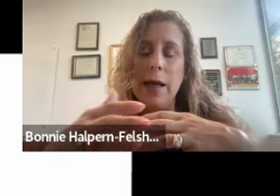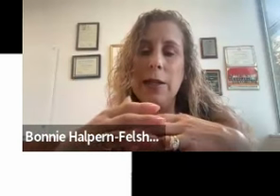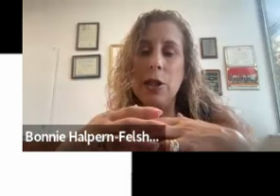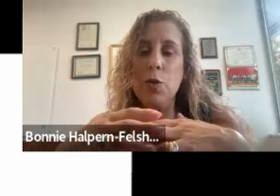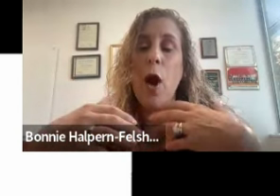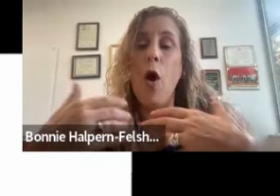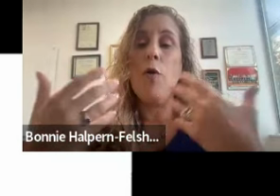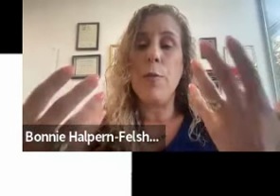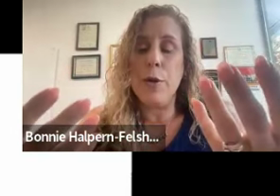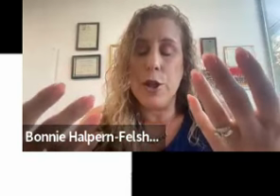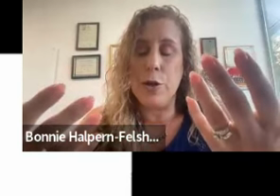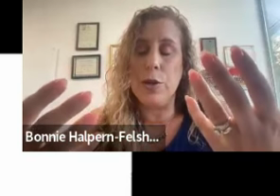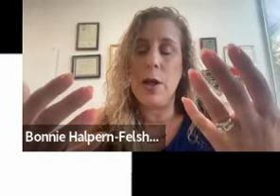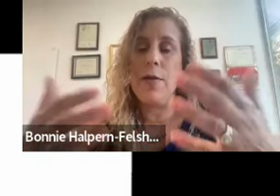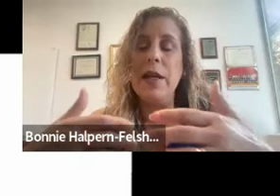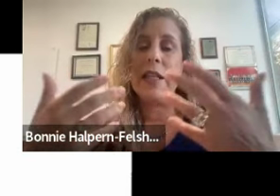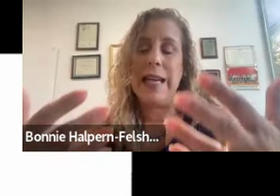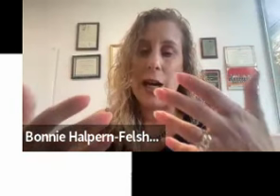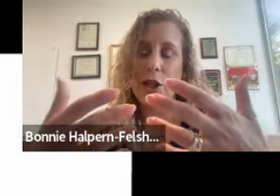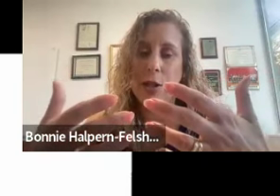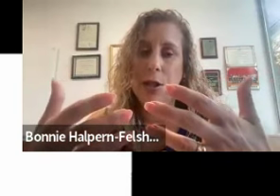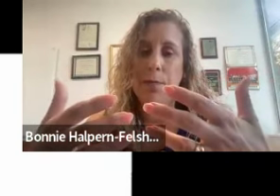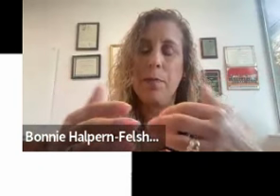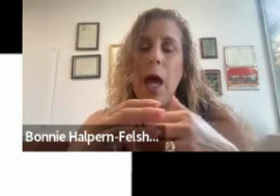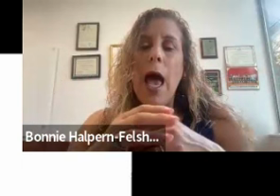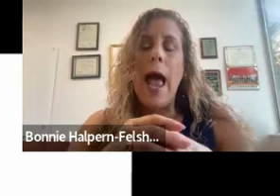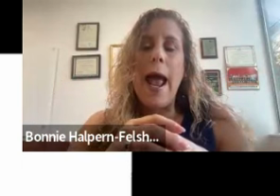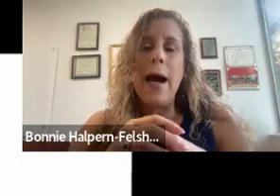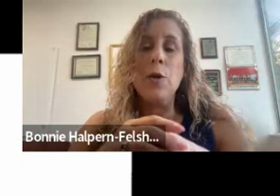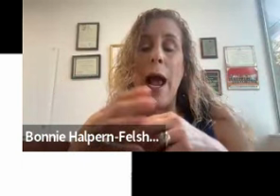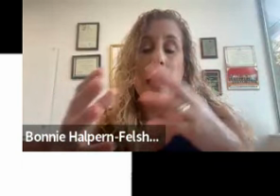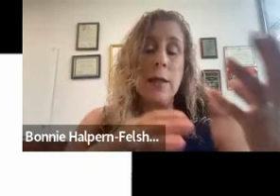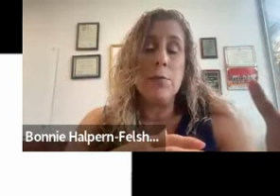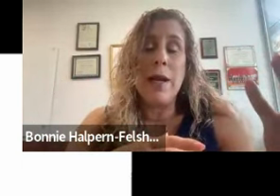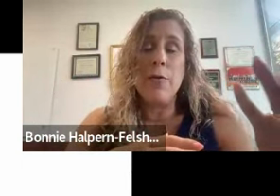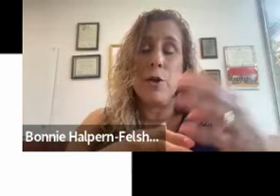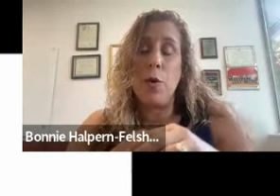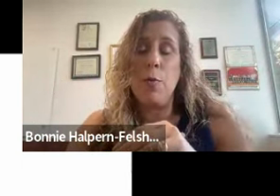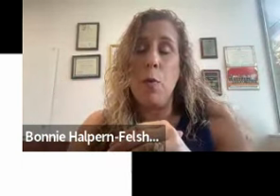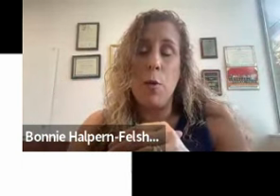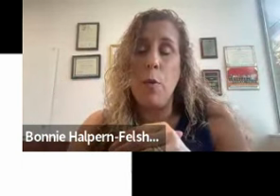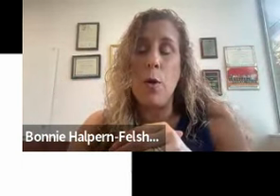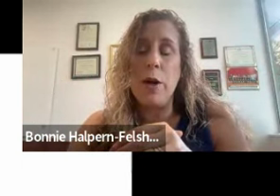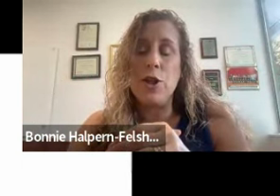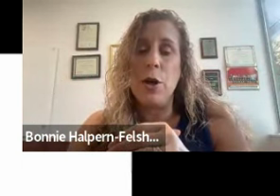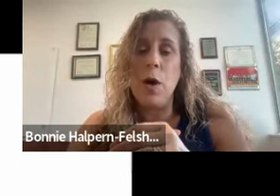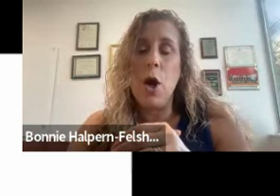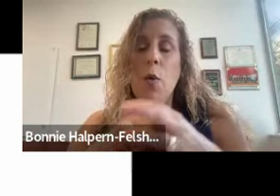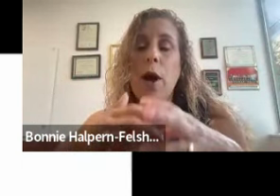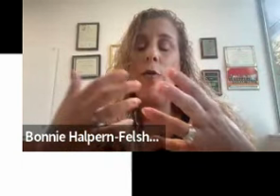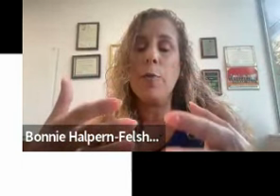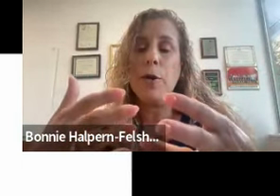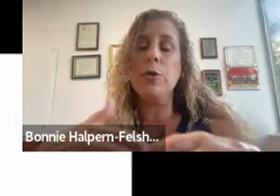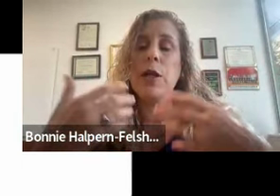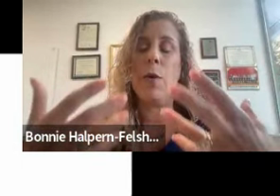young adolescence, we overproduce these connections, and many of which we're born with too.